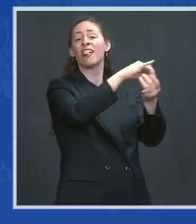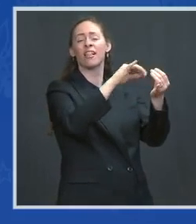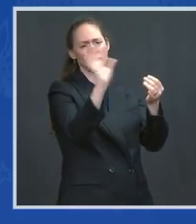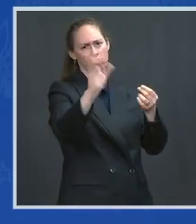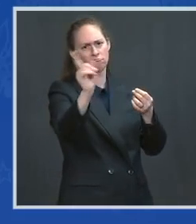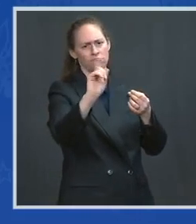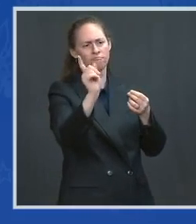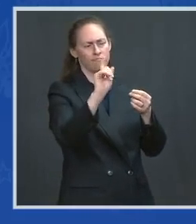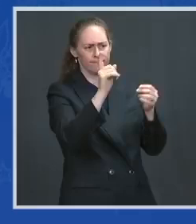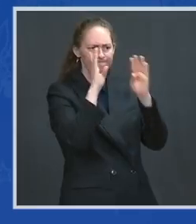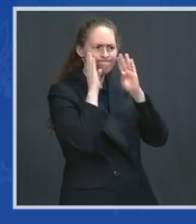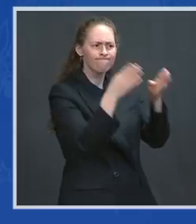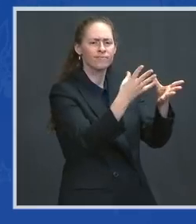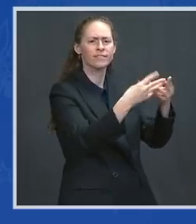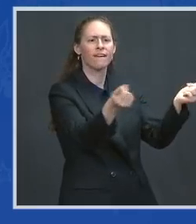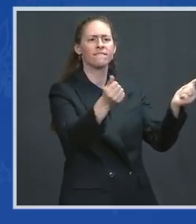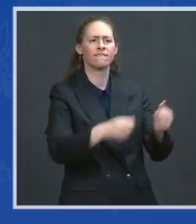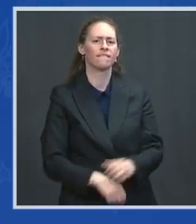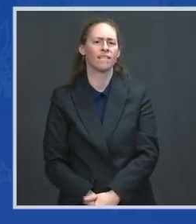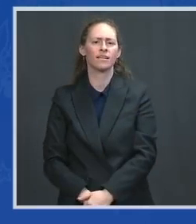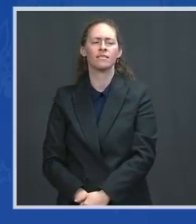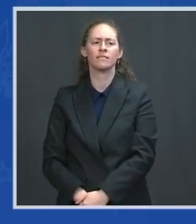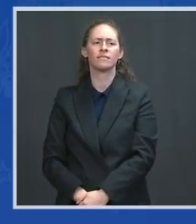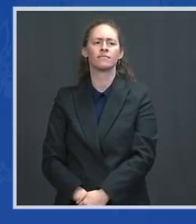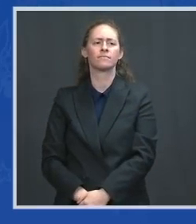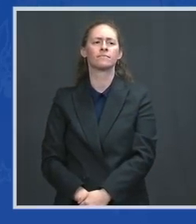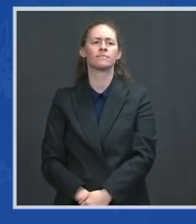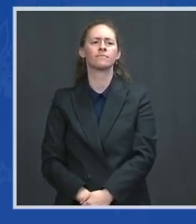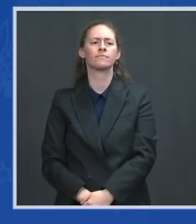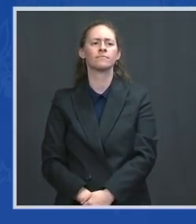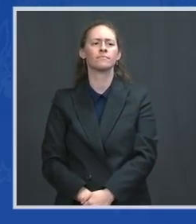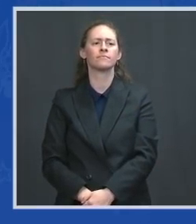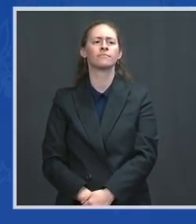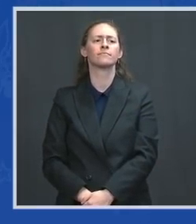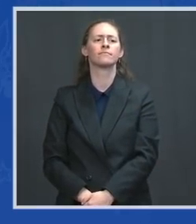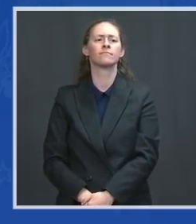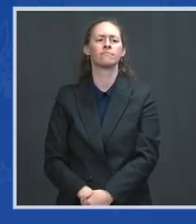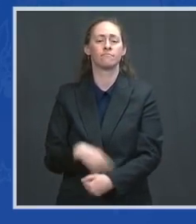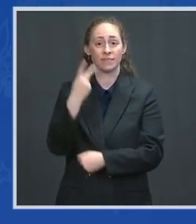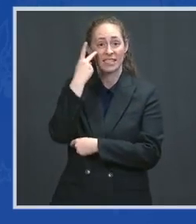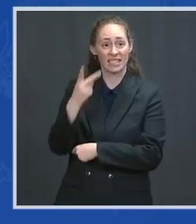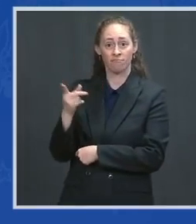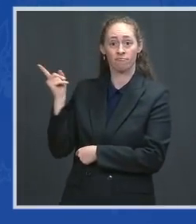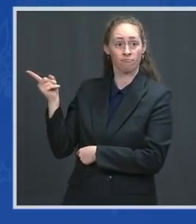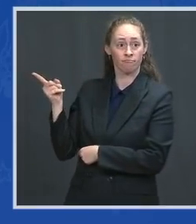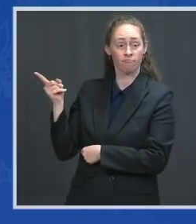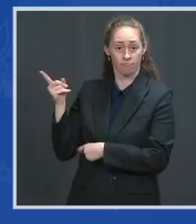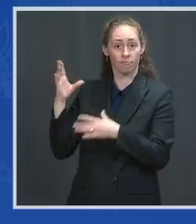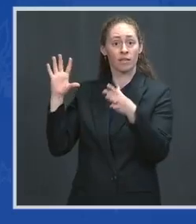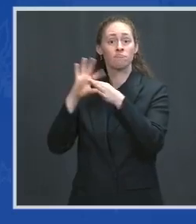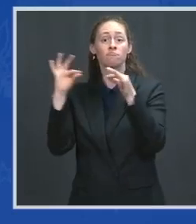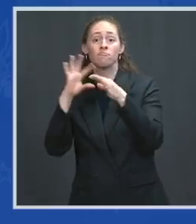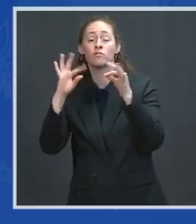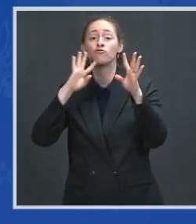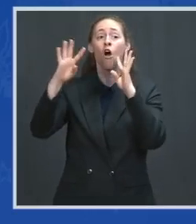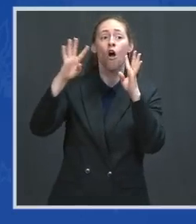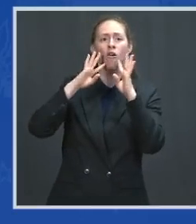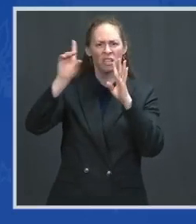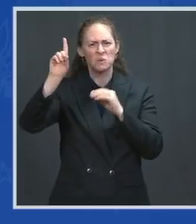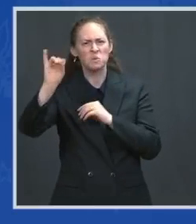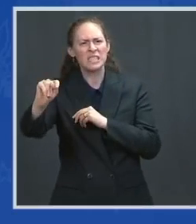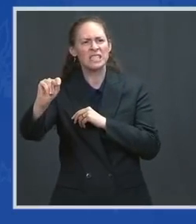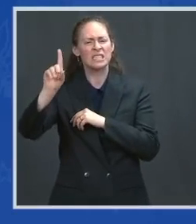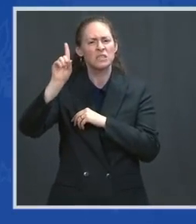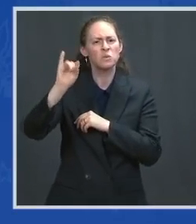seen what you know. His actions match his powerful words. it is my great honor to introduce the President